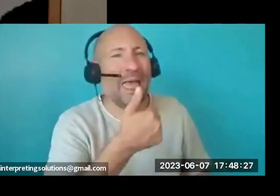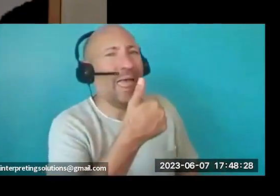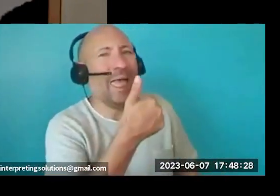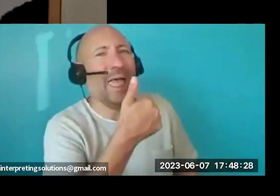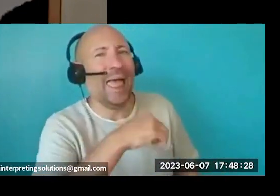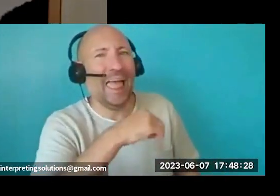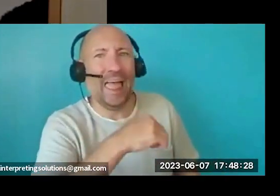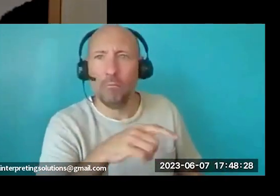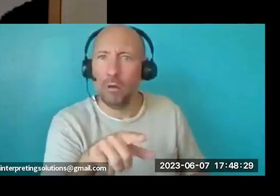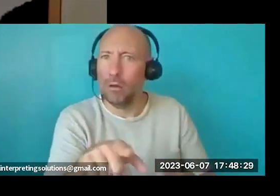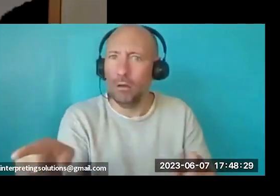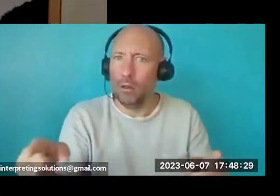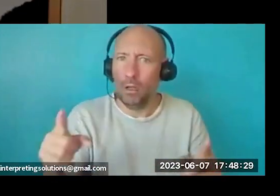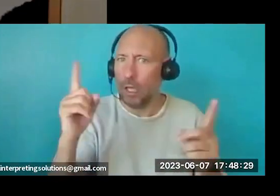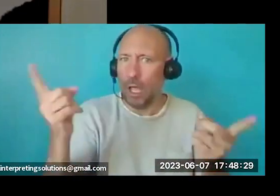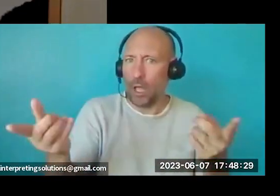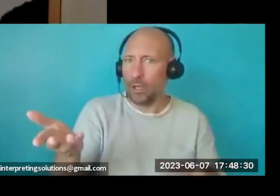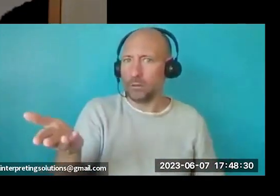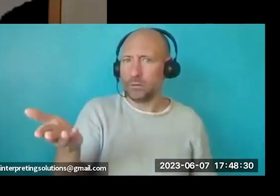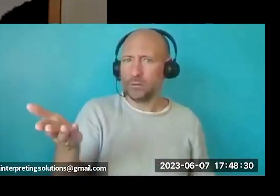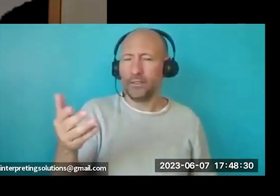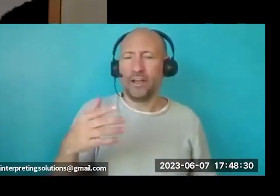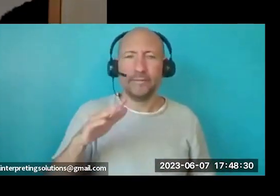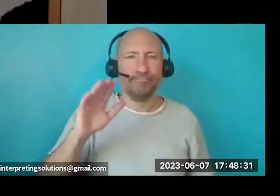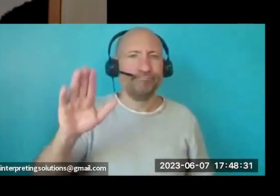people just didn't have capacity. So we felt we needed to